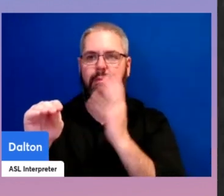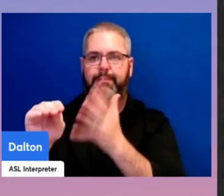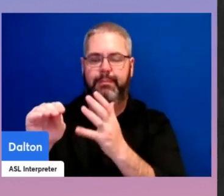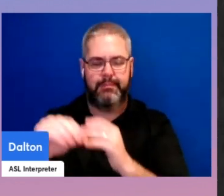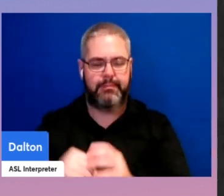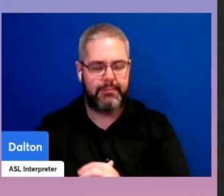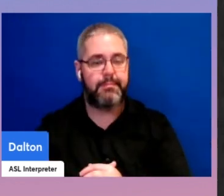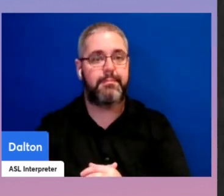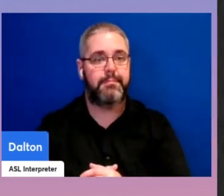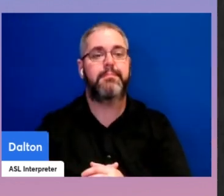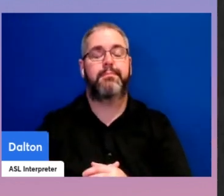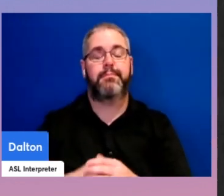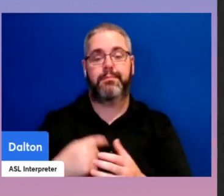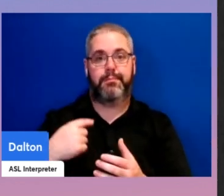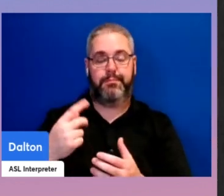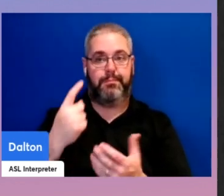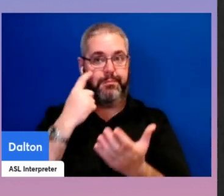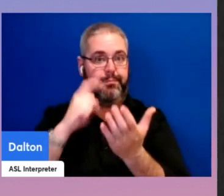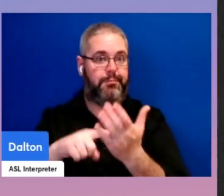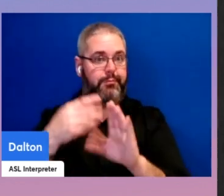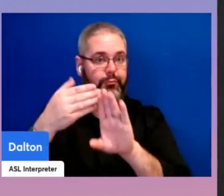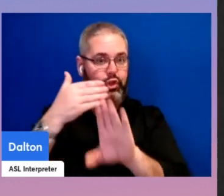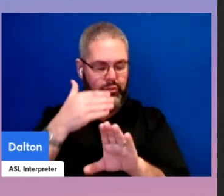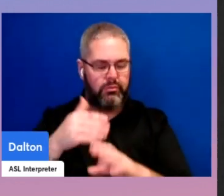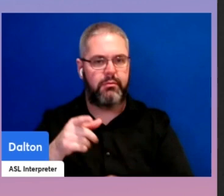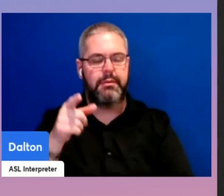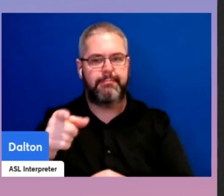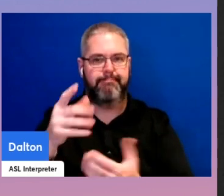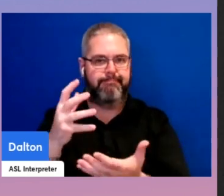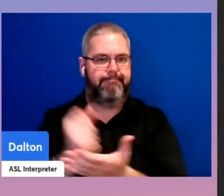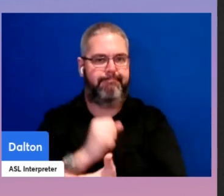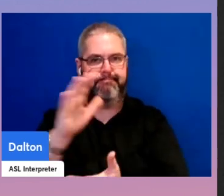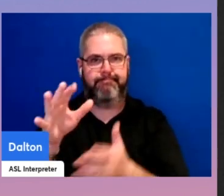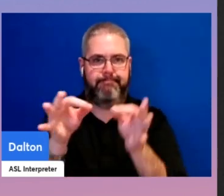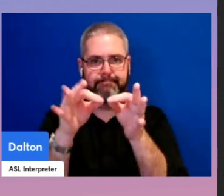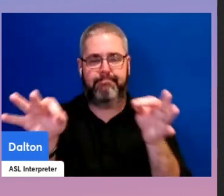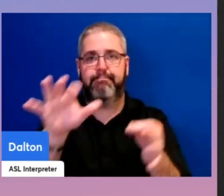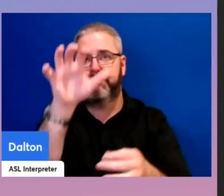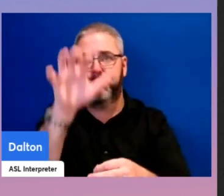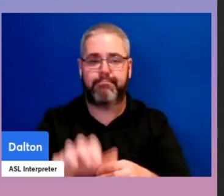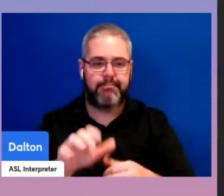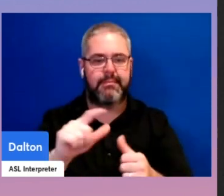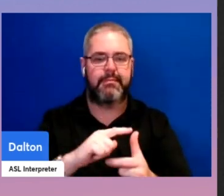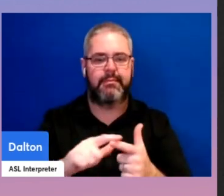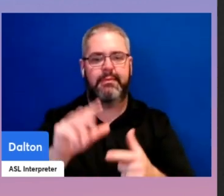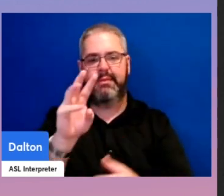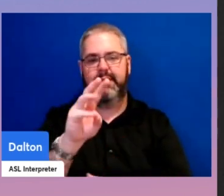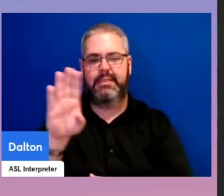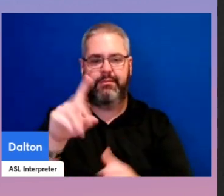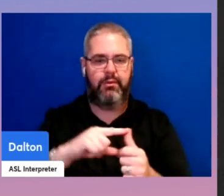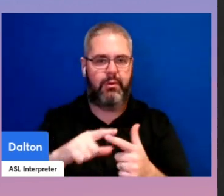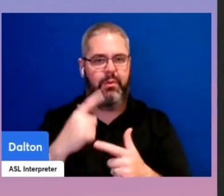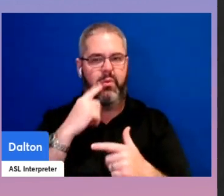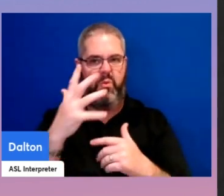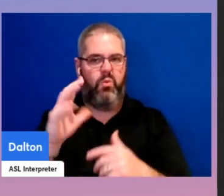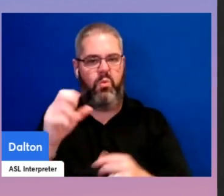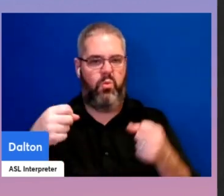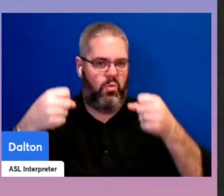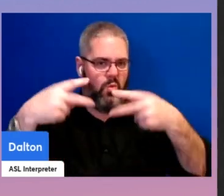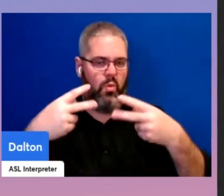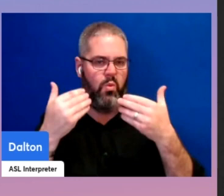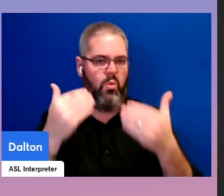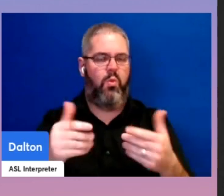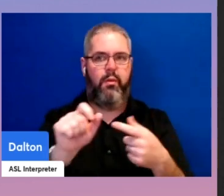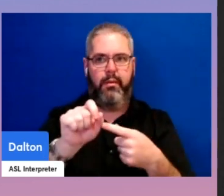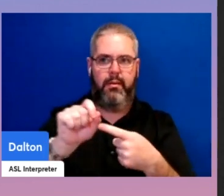similar to what we saw earlier, we're going to go ahead and take that plain text. We're going to base 64 encode it because that's how we're going to send it to Vault to do its